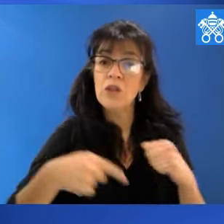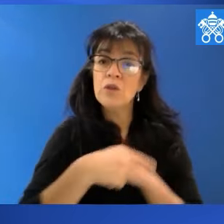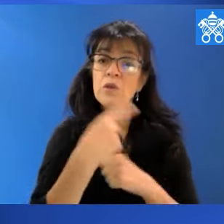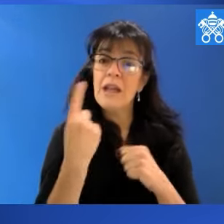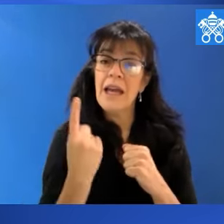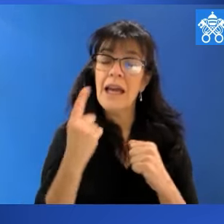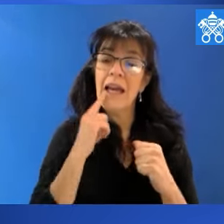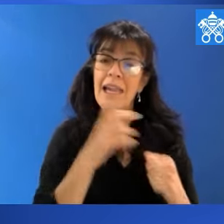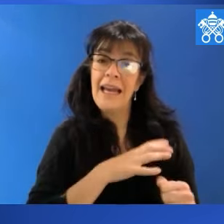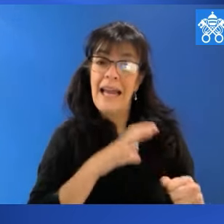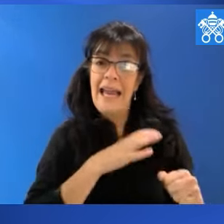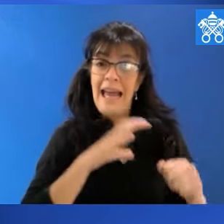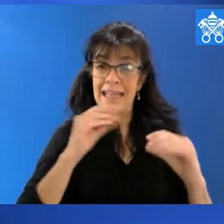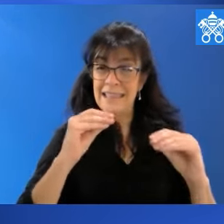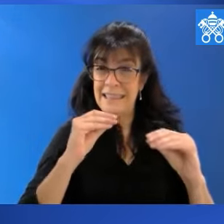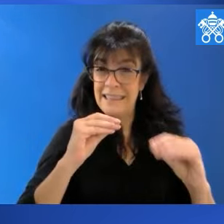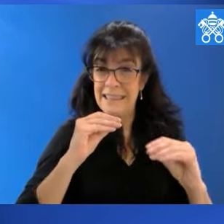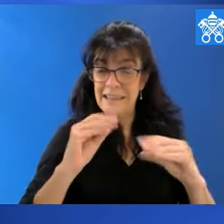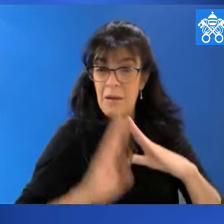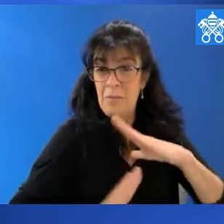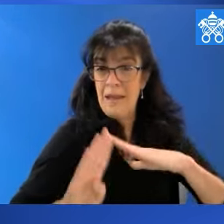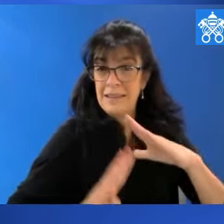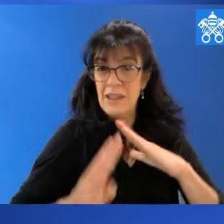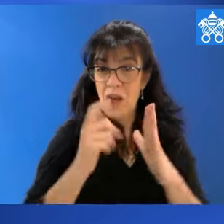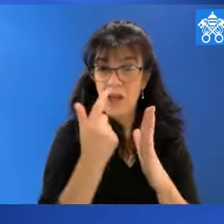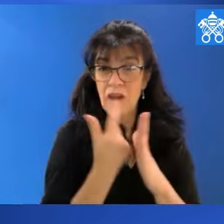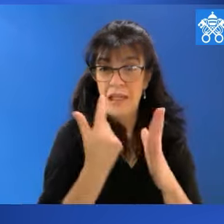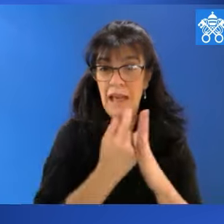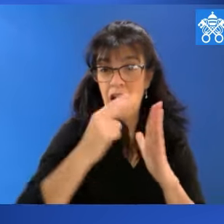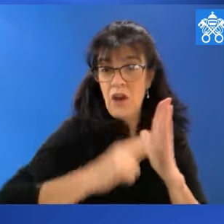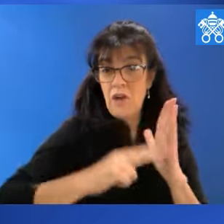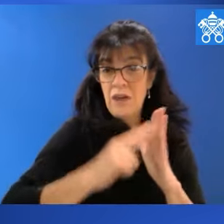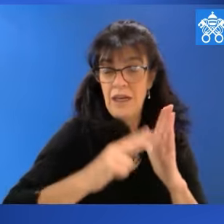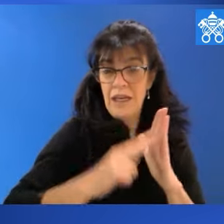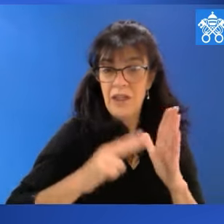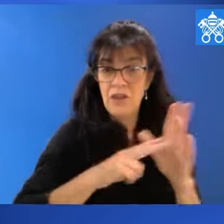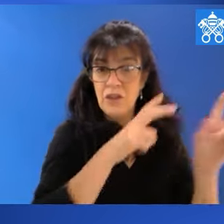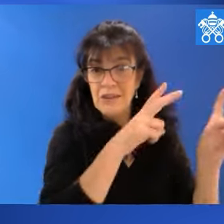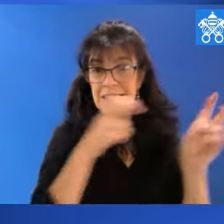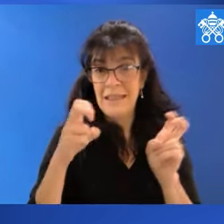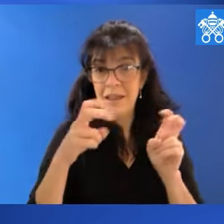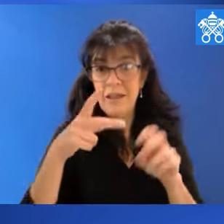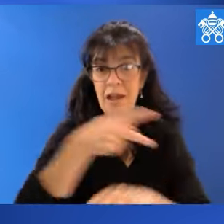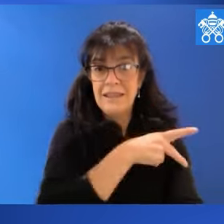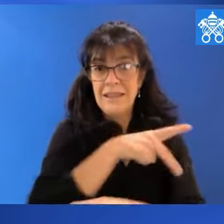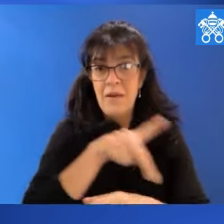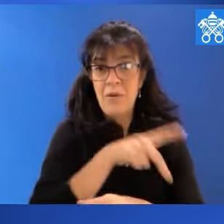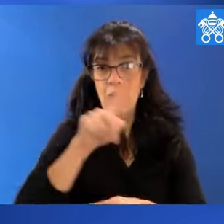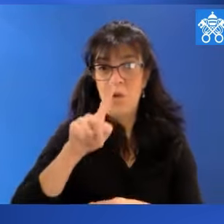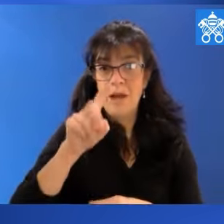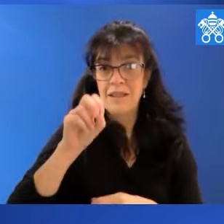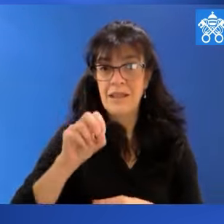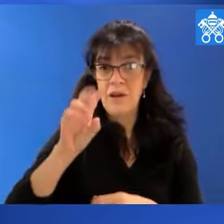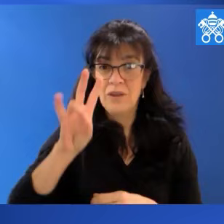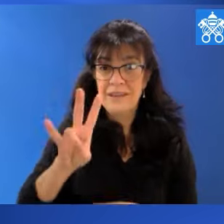Holy Father Pope Francis's catechesis will be based on the scripture reading taken from Psalm 107.